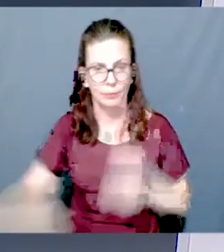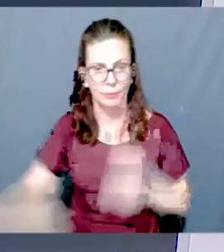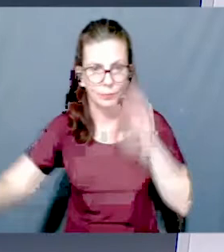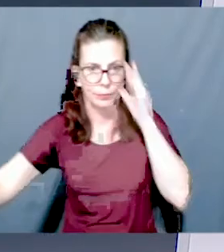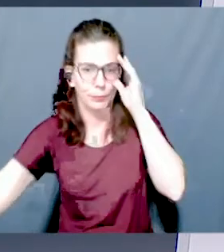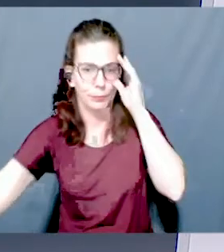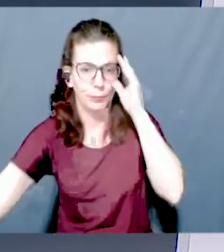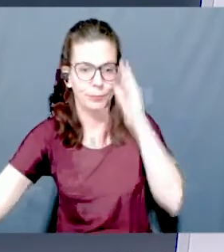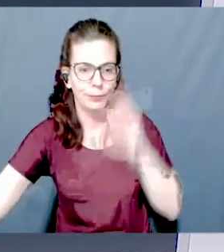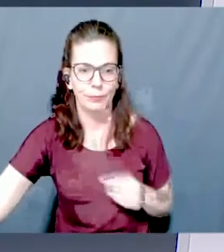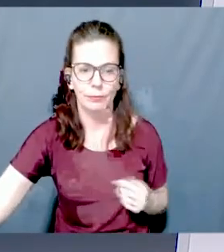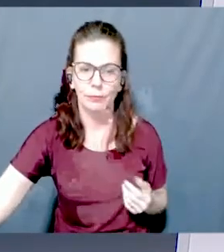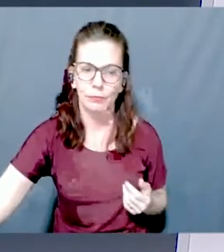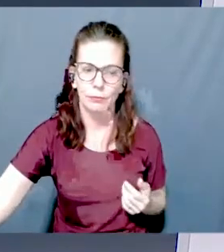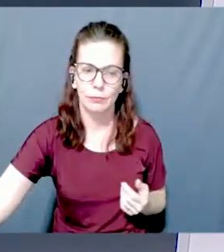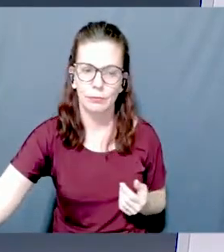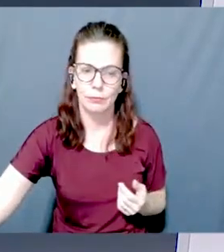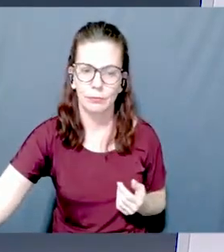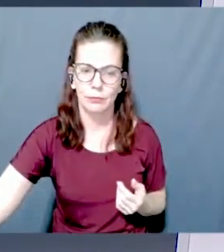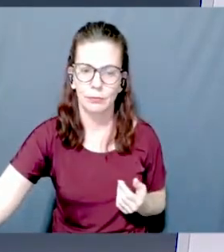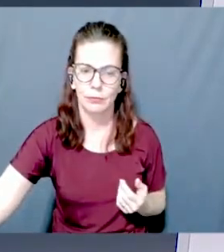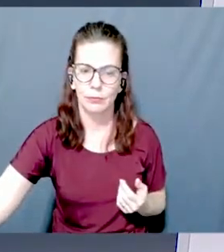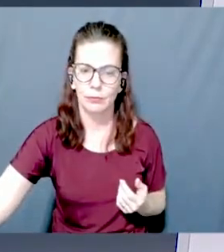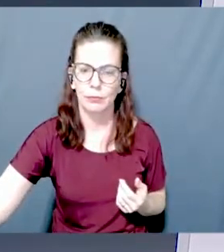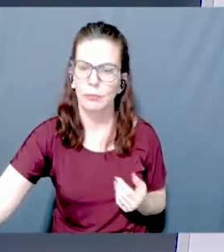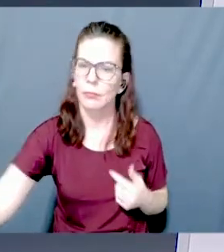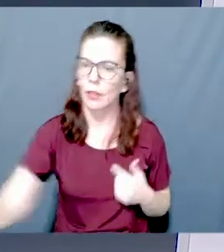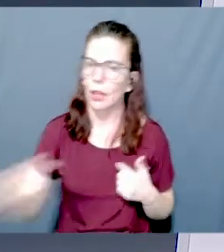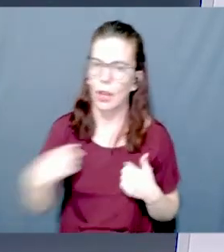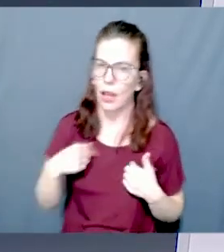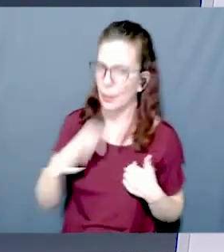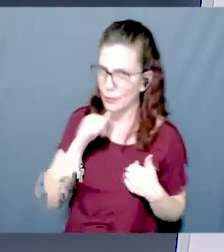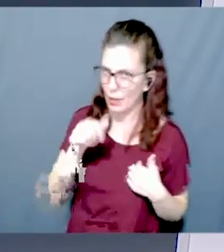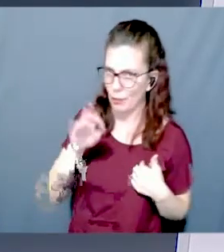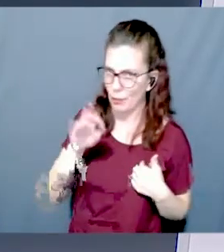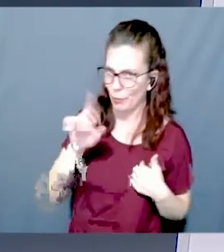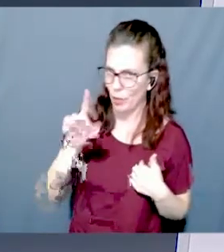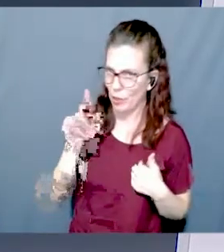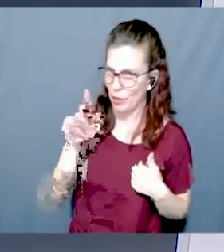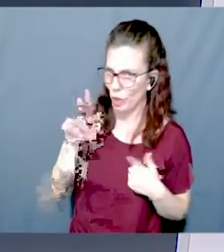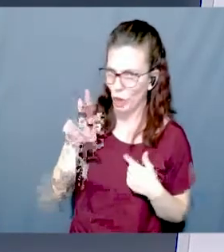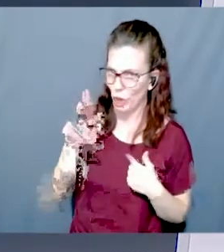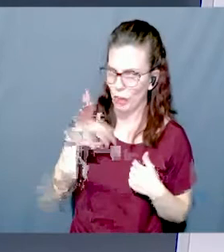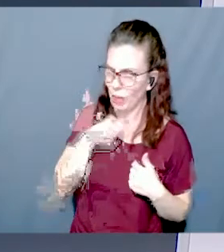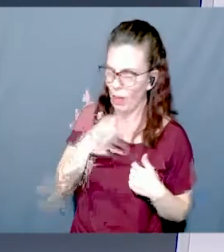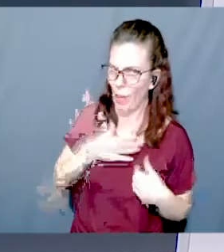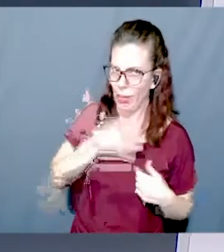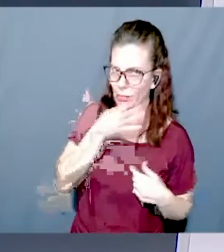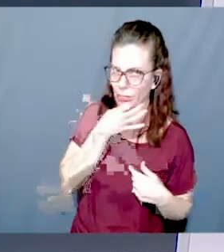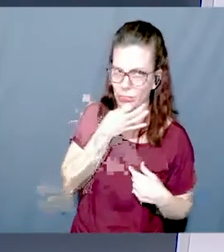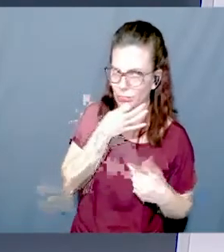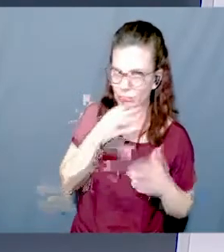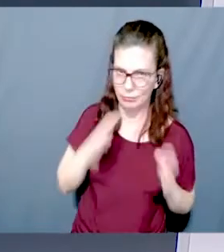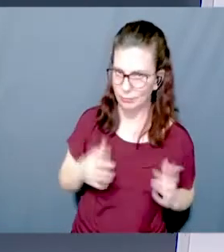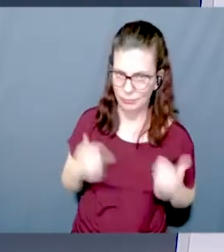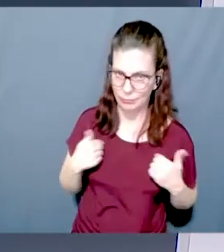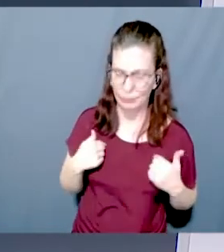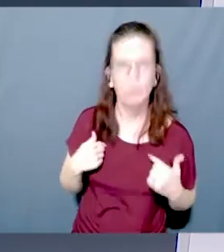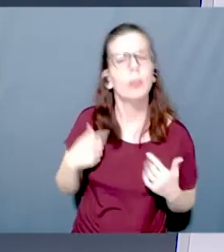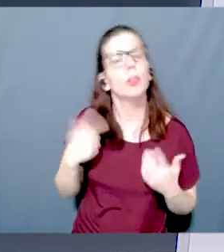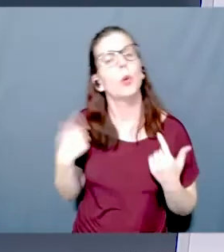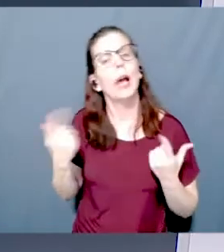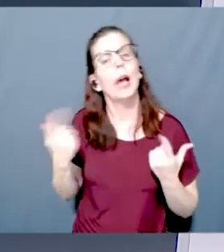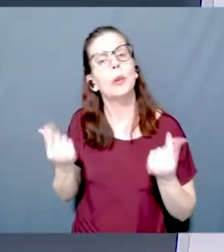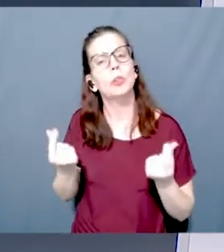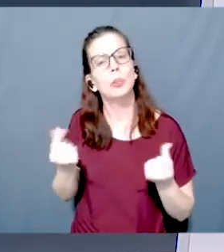So I'm not a broadcaster. This is not my area. What do I need to do if I'm not